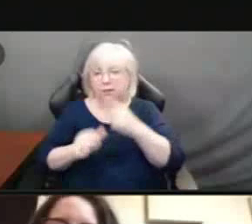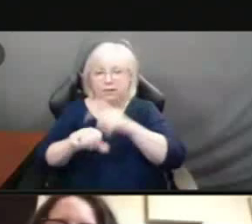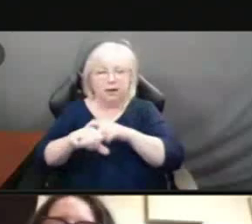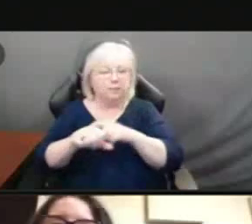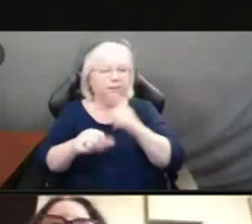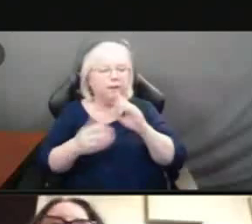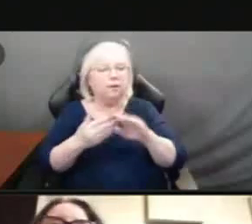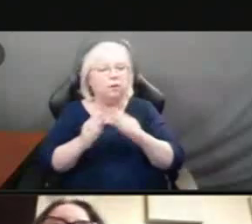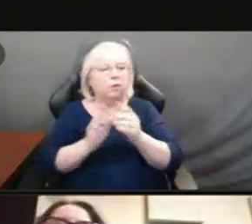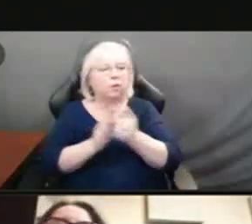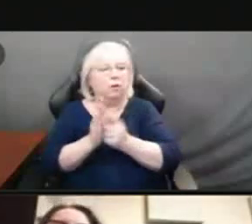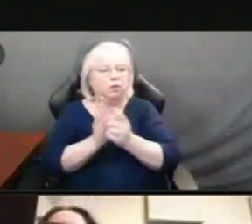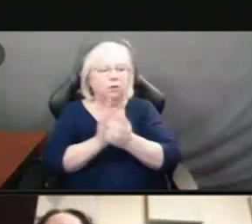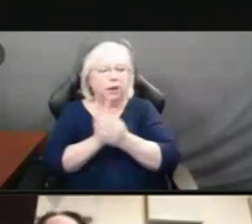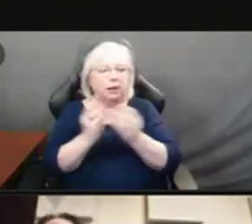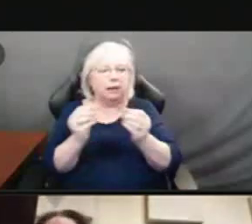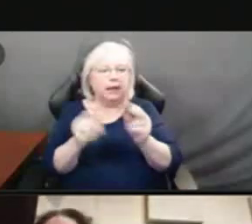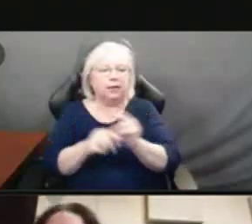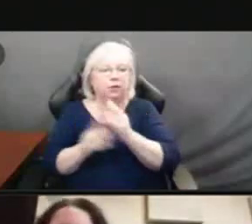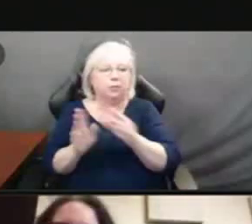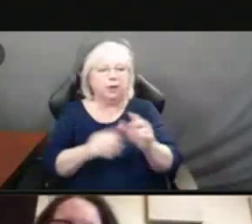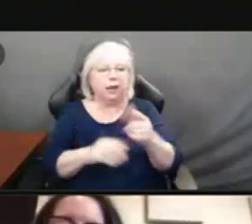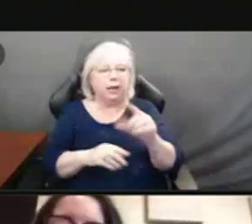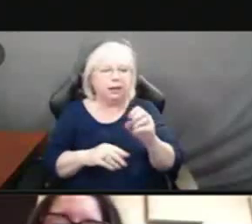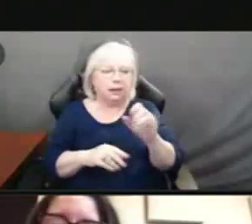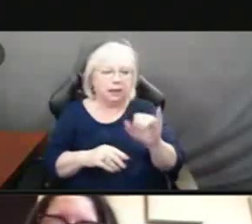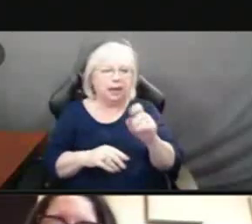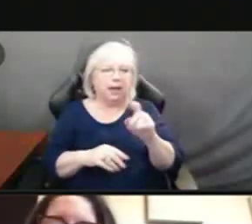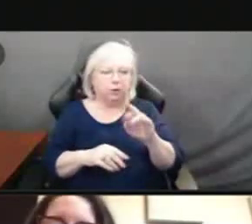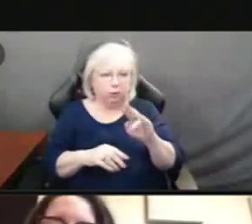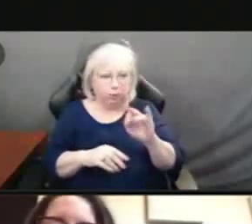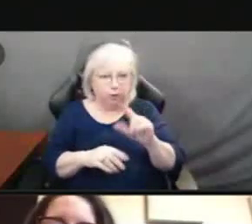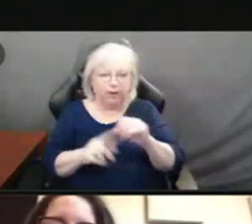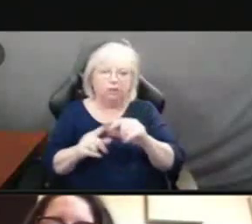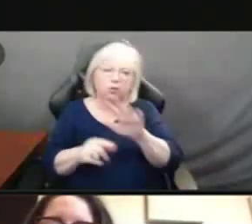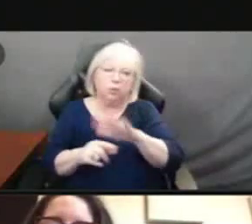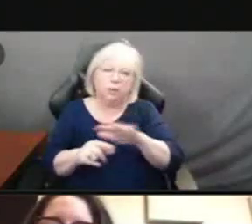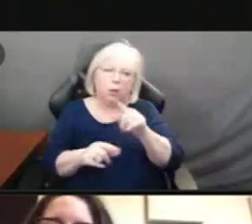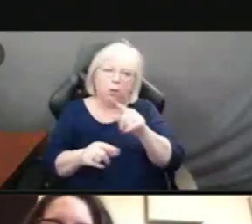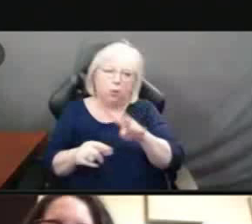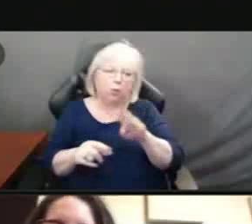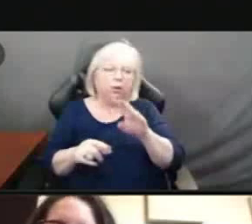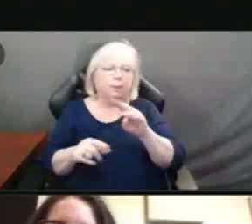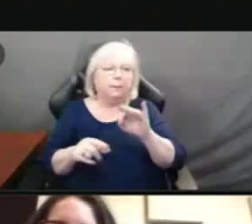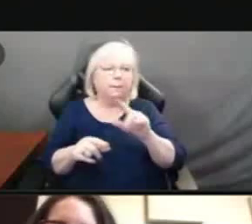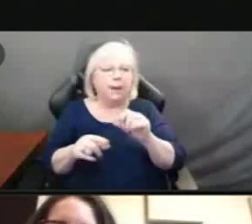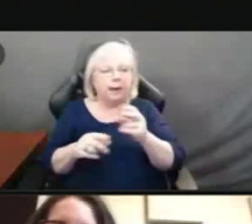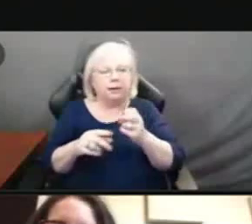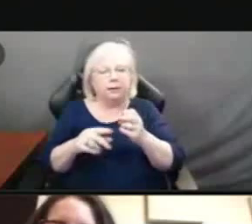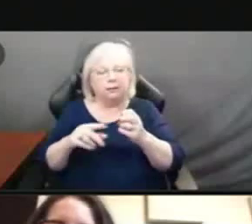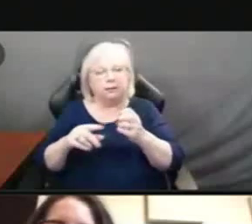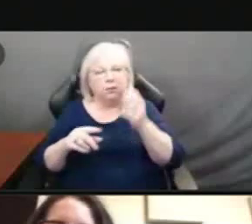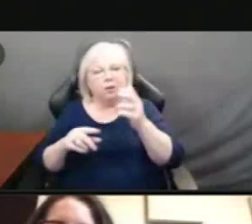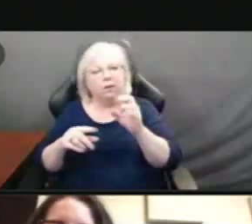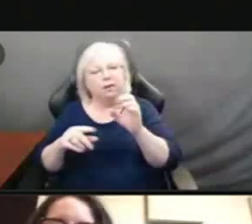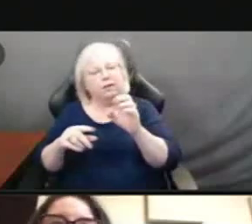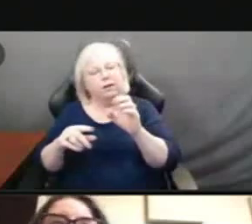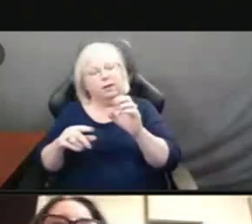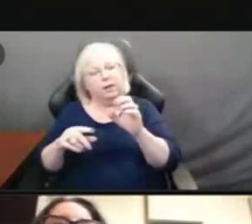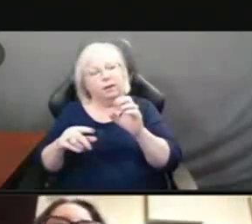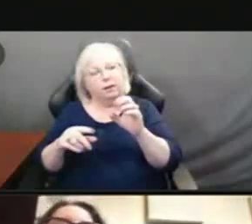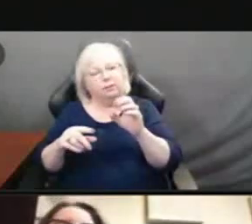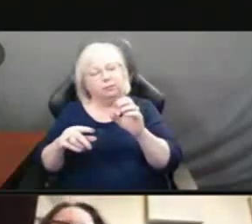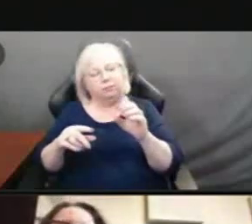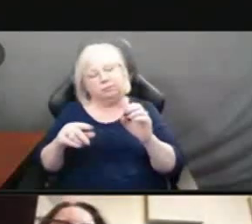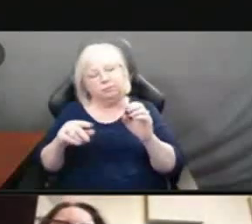ordinance to amend the land use plan in the Geyer Springs East Planning District, approximately a quarter mile north of Baseline Road on the east side of Scott Hamilton Drive in the city of